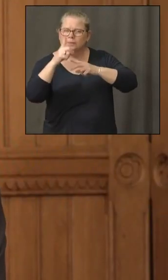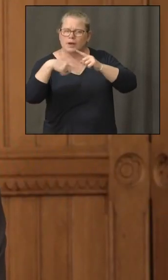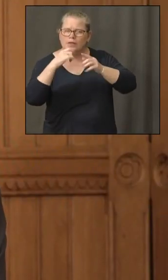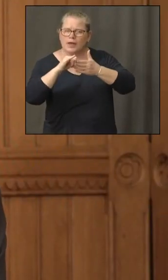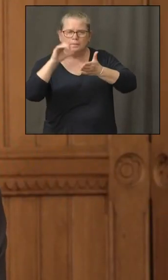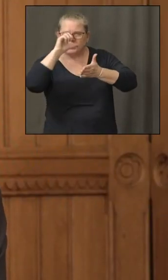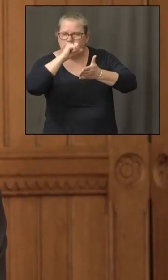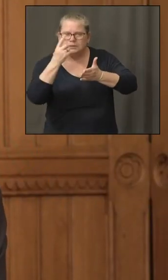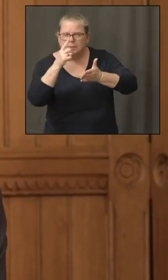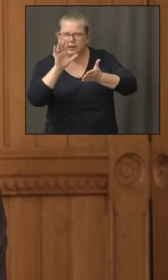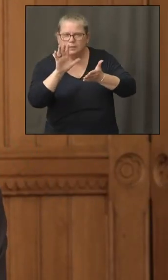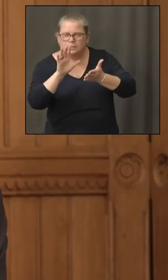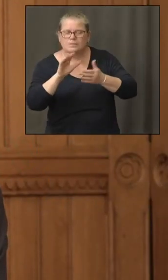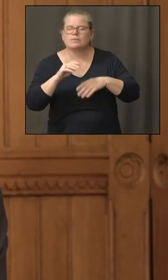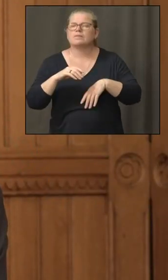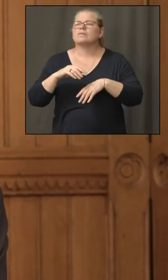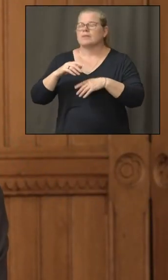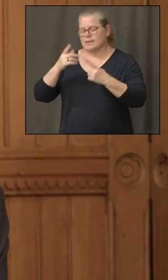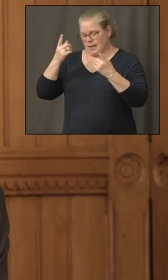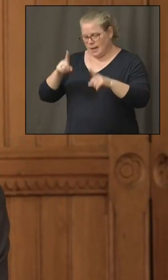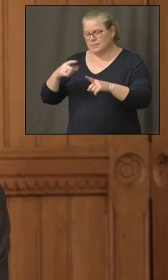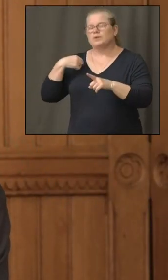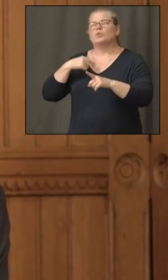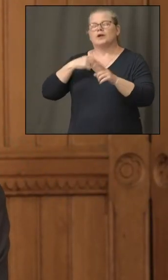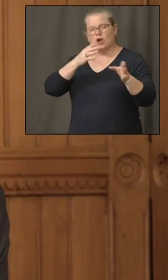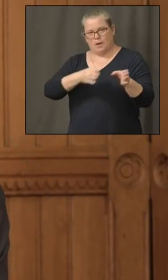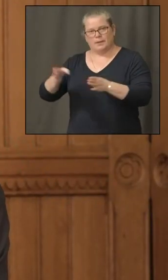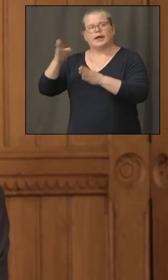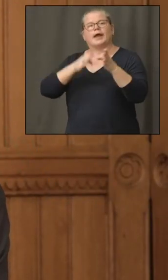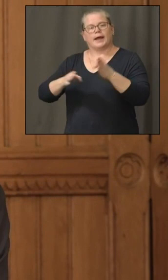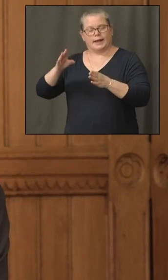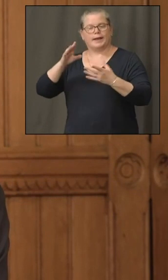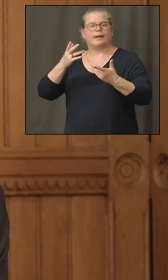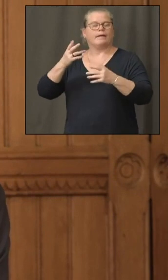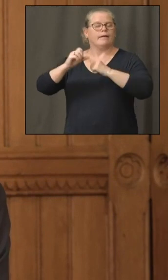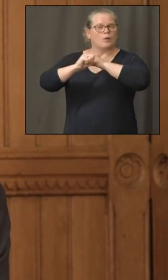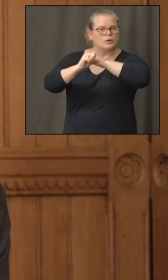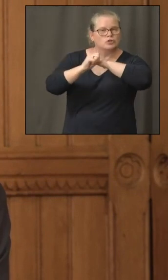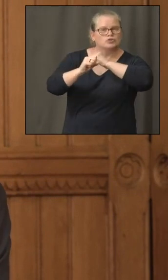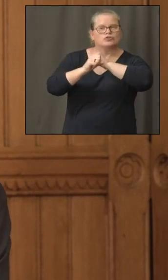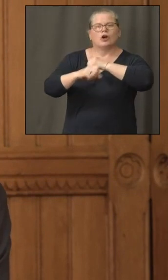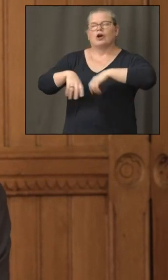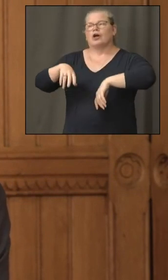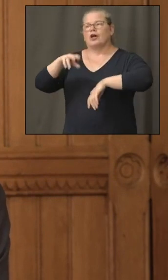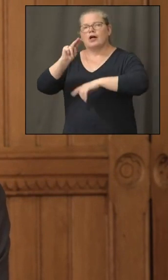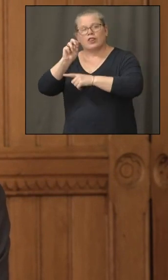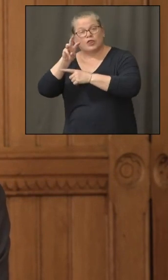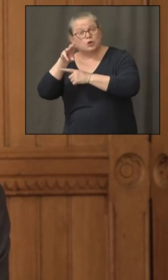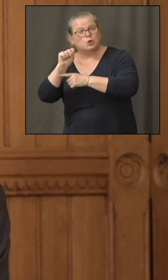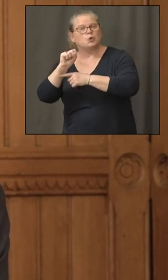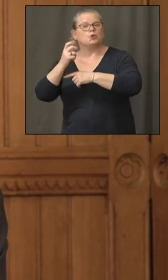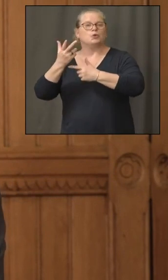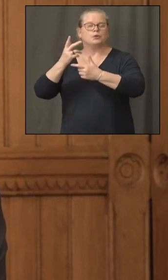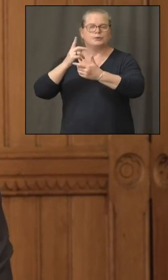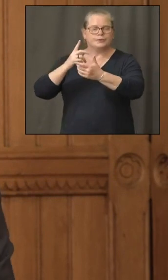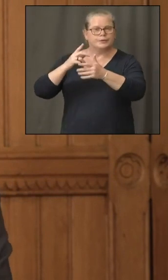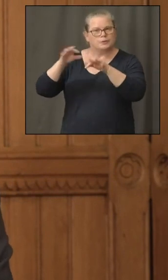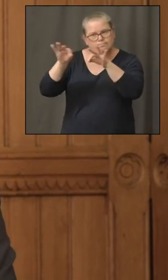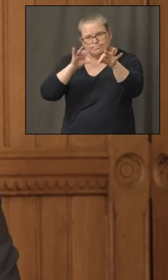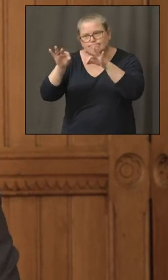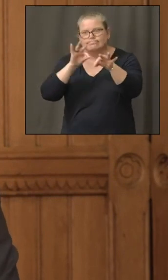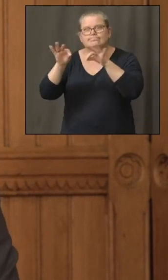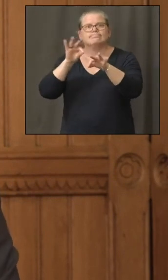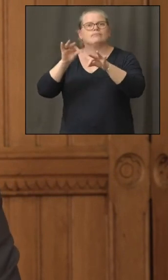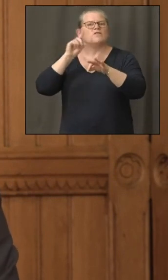planning to increase the amount of PSAs and other media that we're doing related to contact tracing, but also to testing generally, the importance of